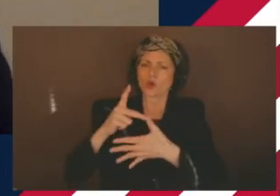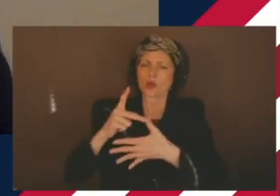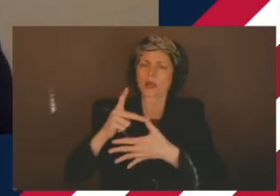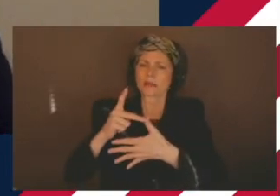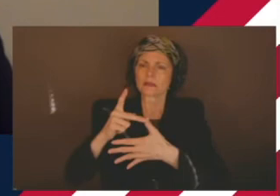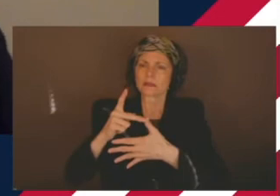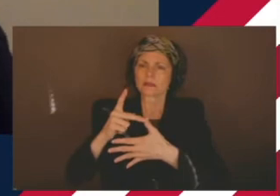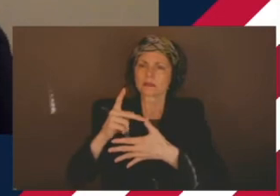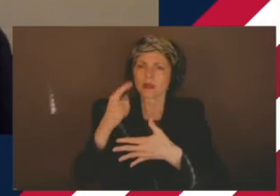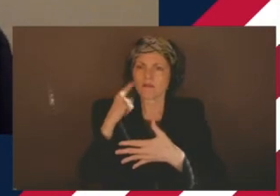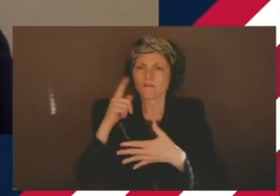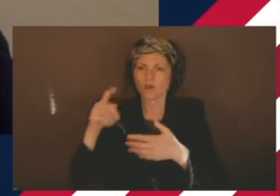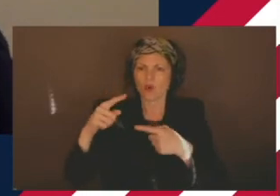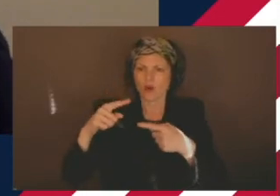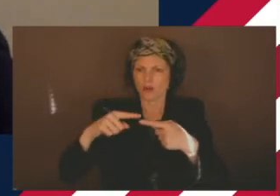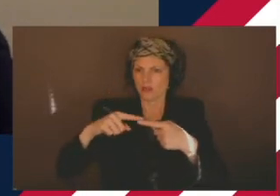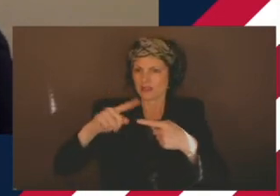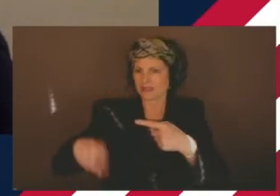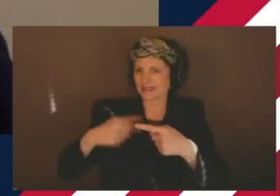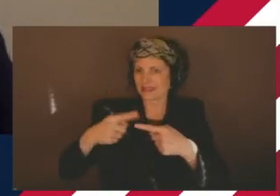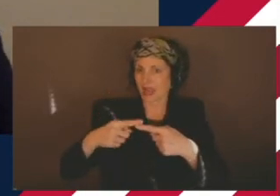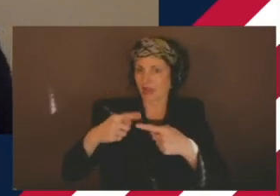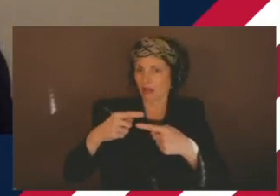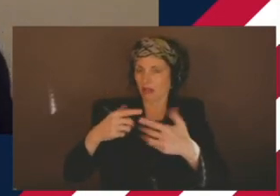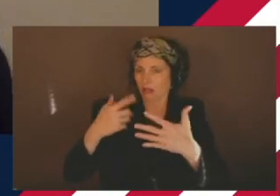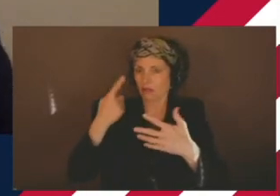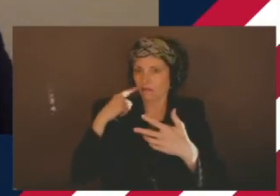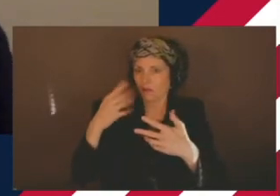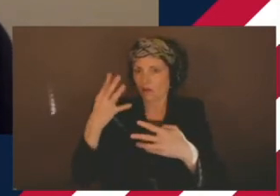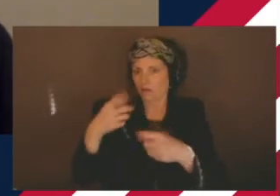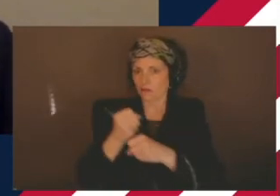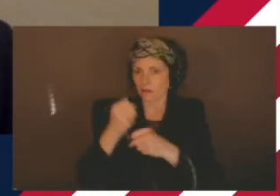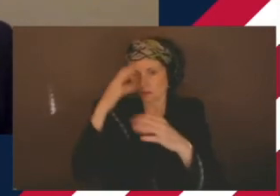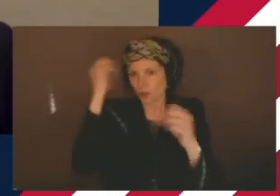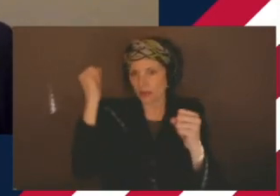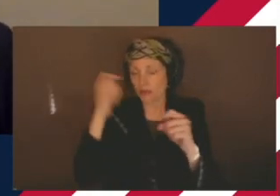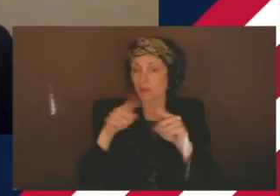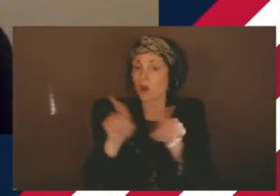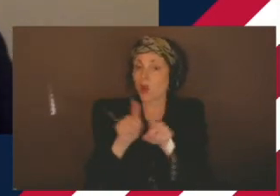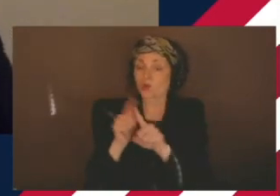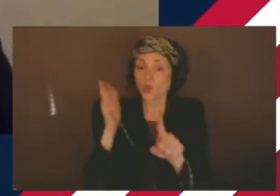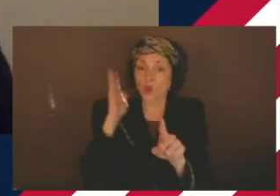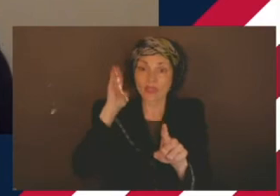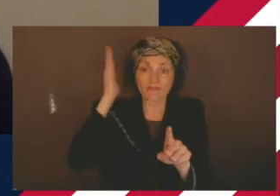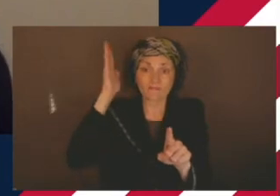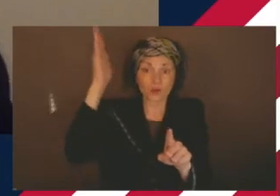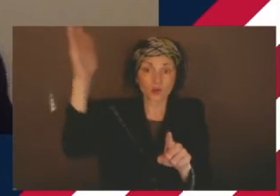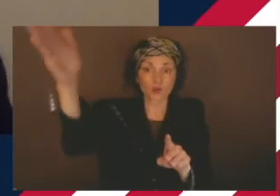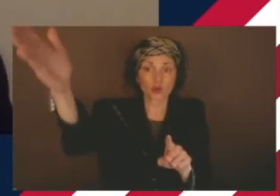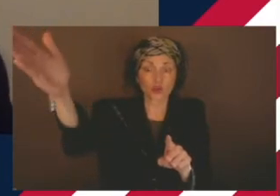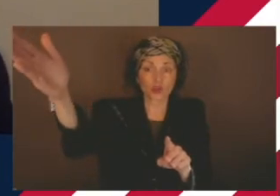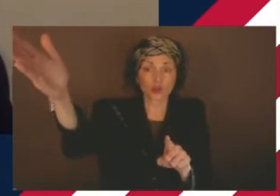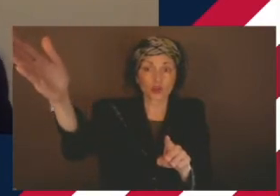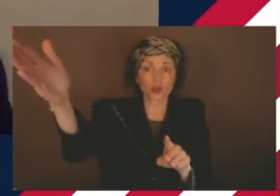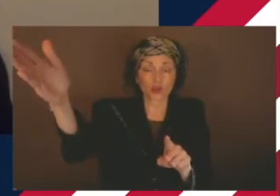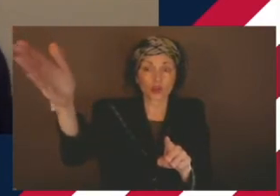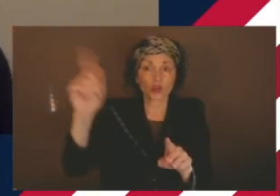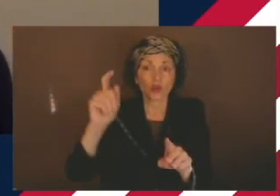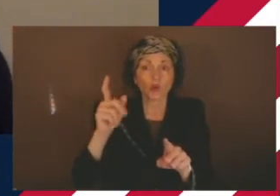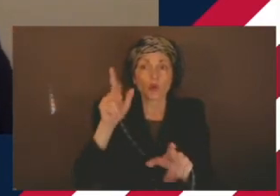but in a future administration to make people see, to make this